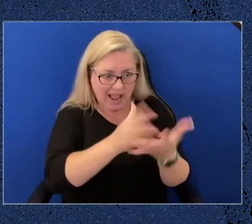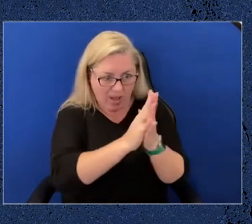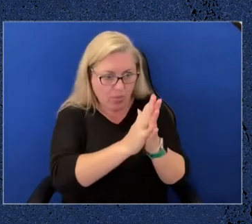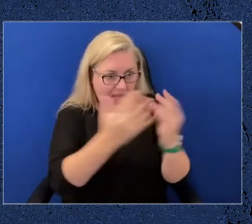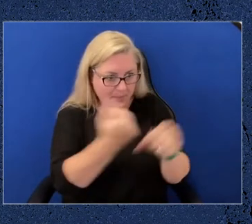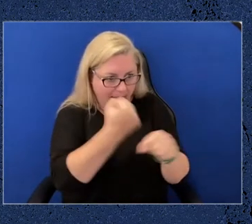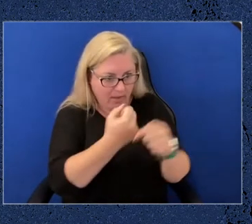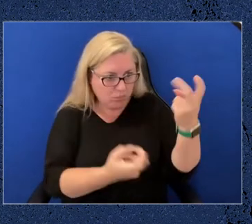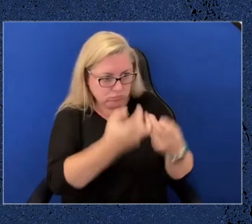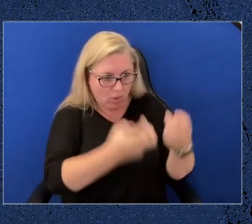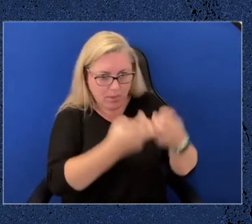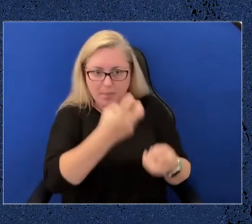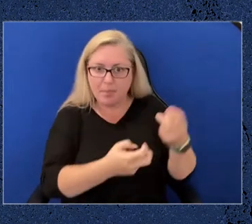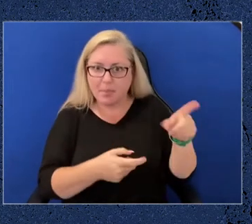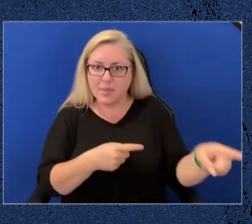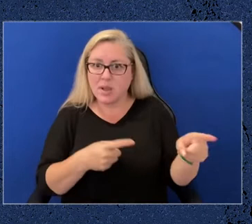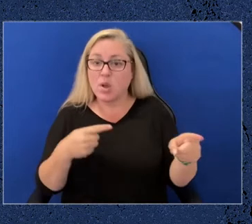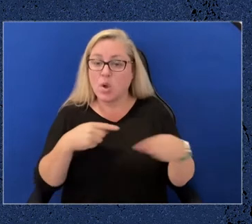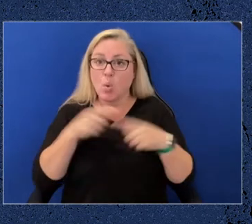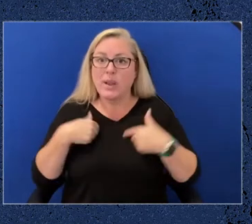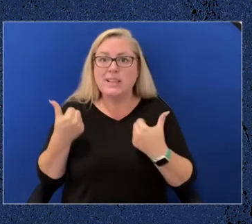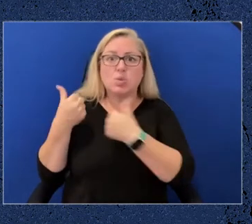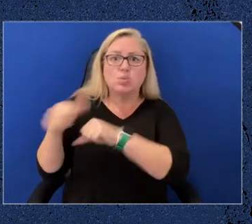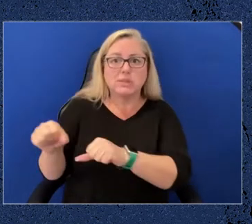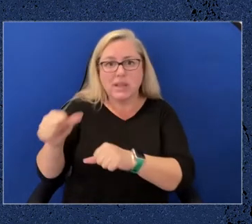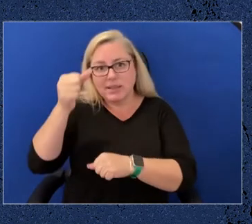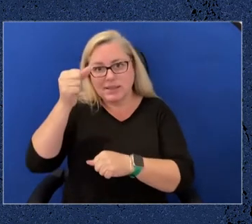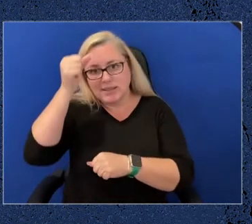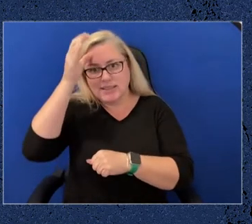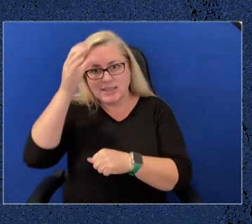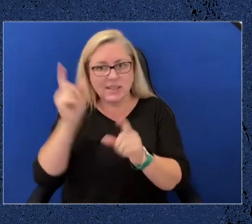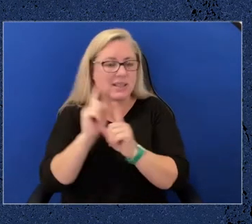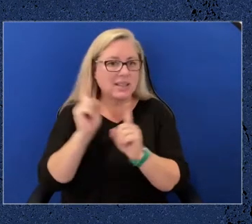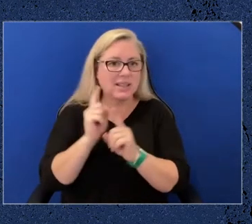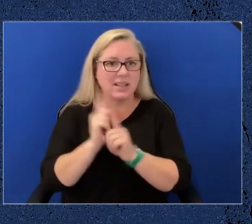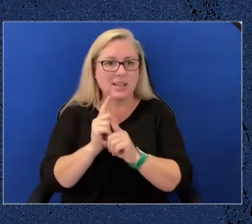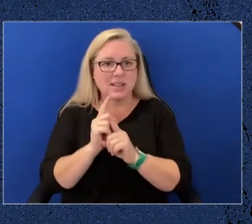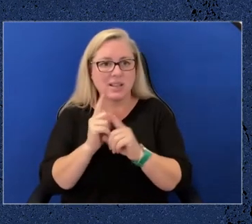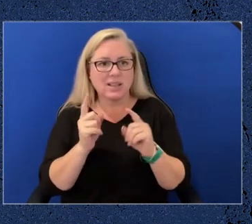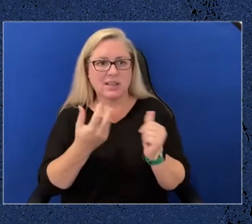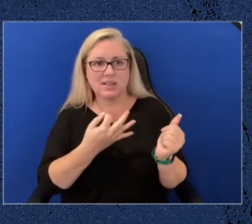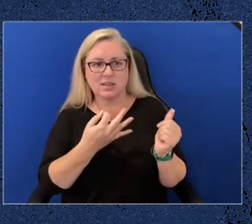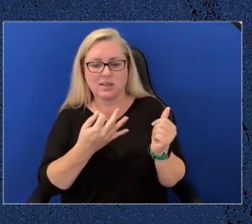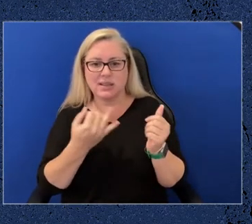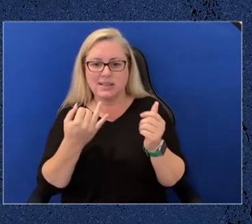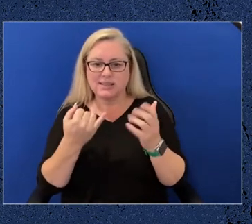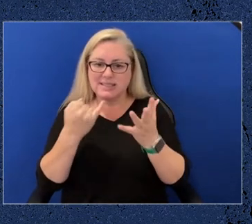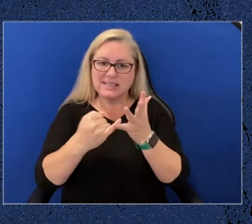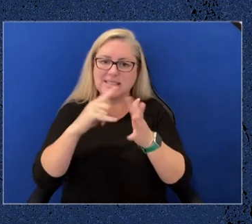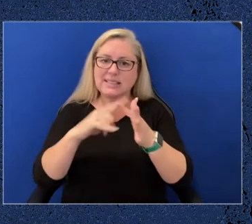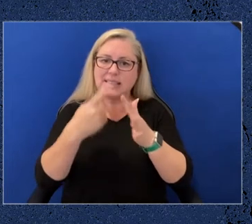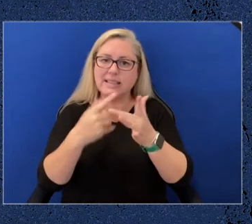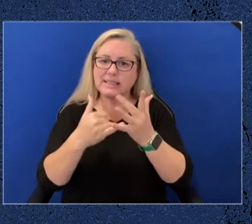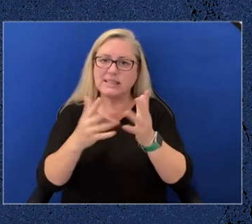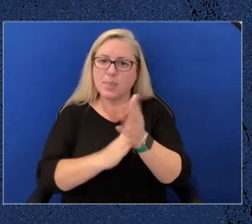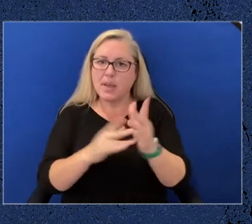that we need to protect Indigenous knowledge. And it's kind of like sexism. You get benevolent and toxic sexism. And the benevolent sexism is